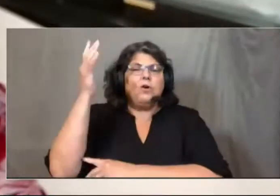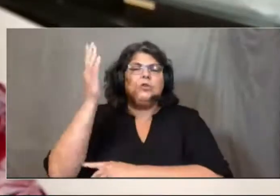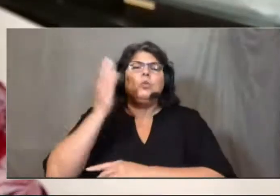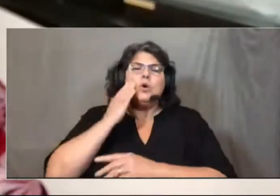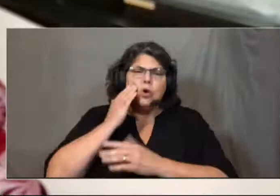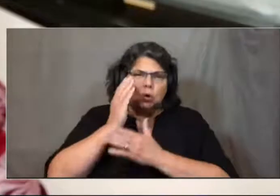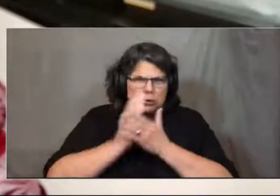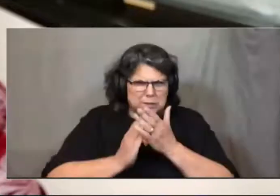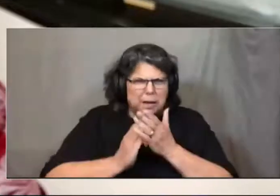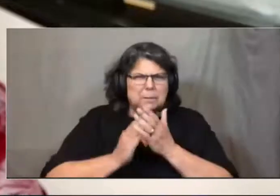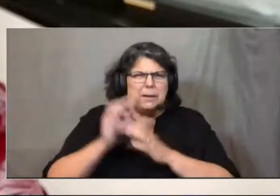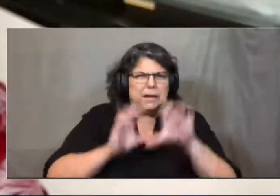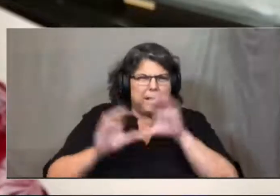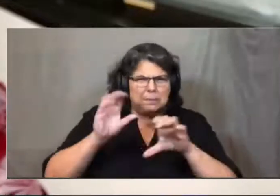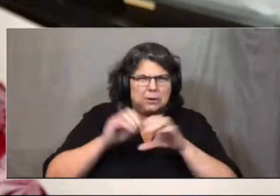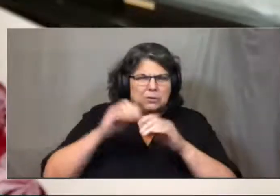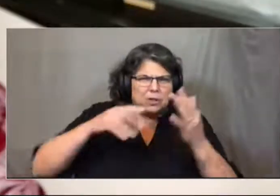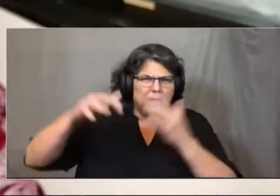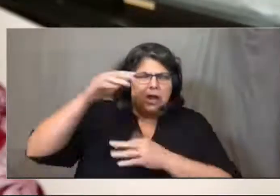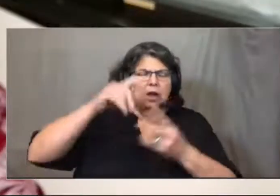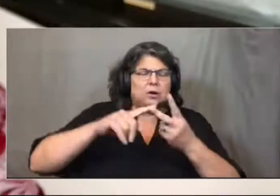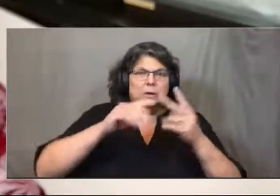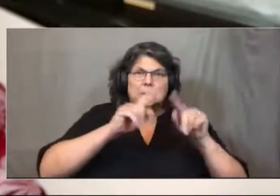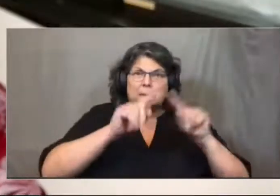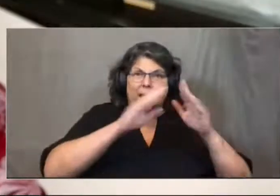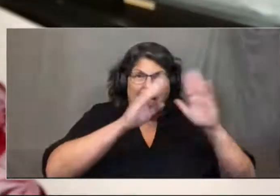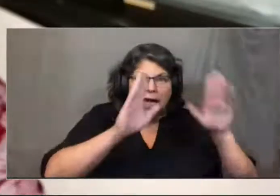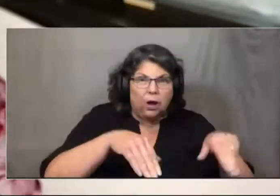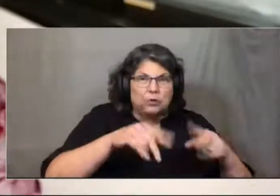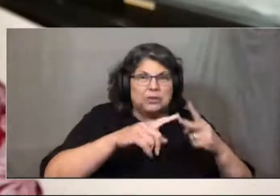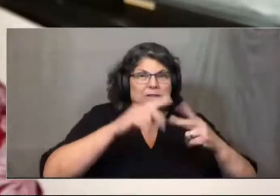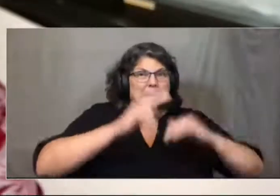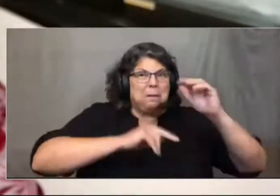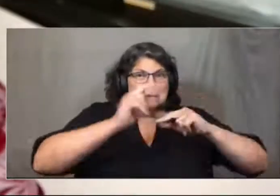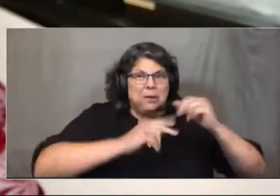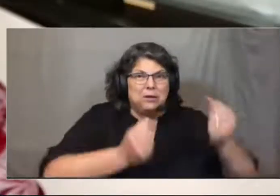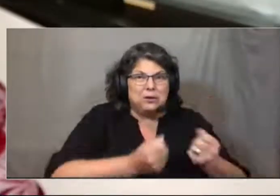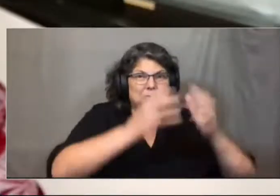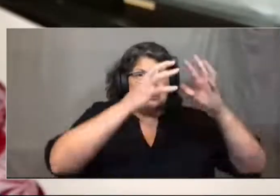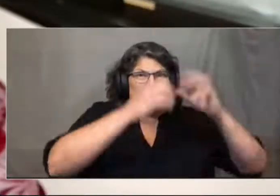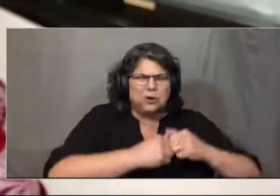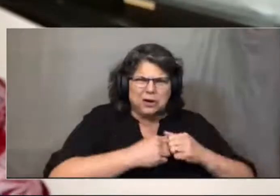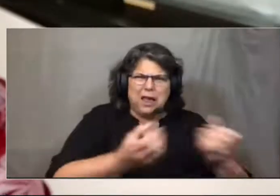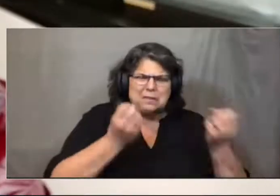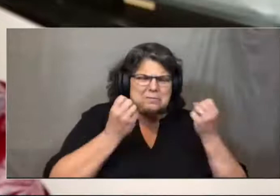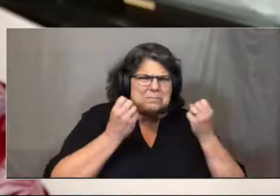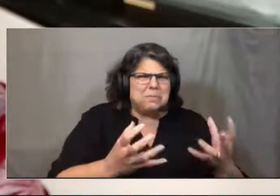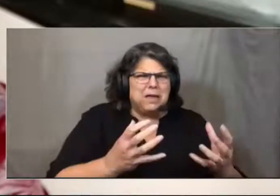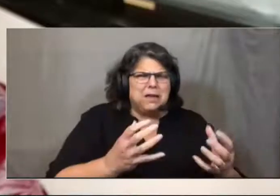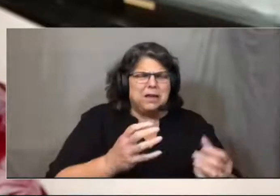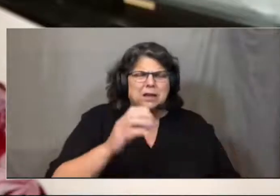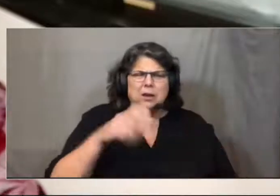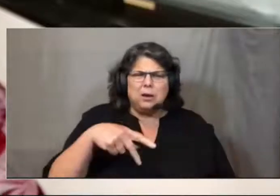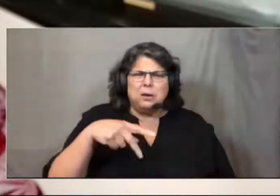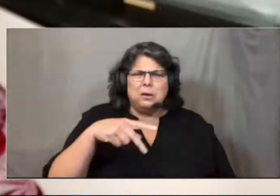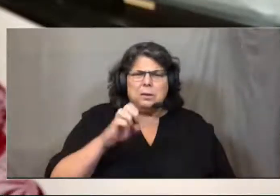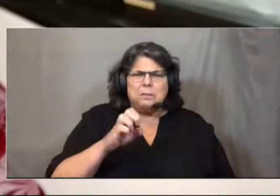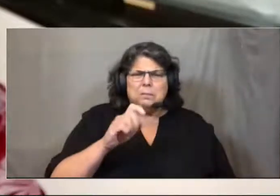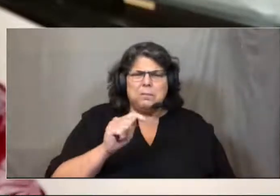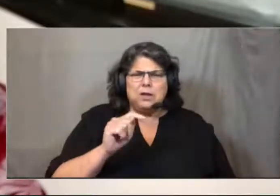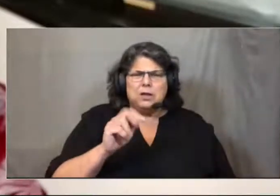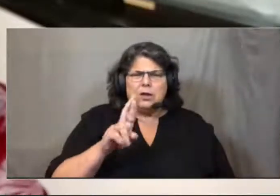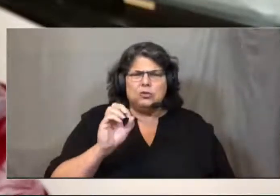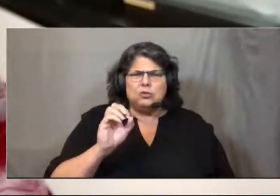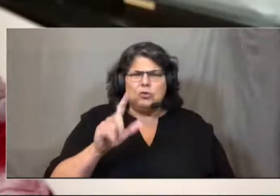in the air. When houses burn or buildings, there's all kinds of petroleum products that can carry some long-term